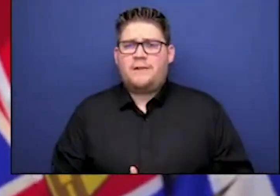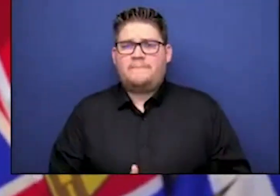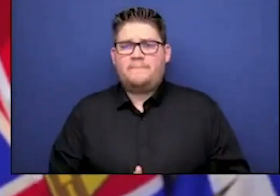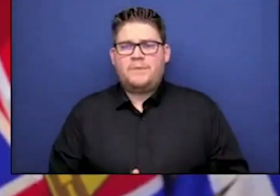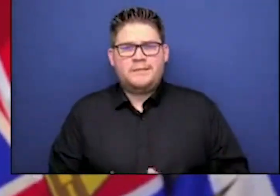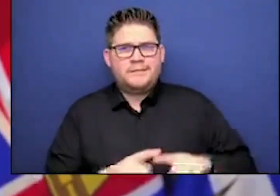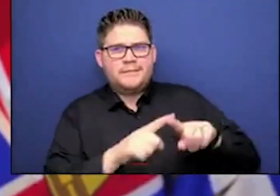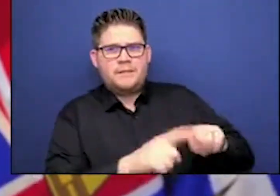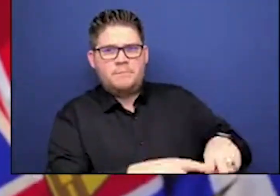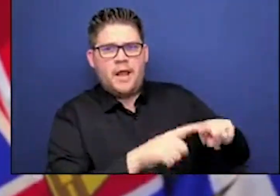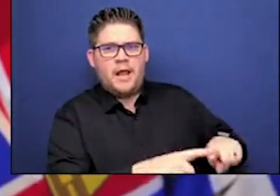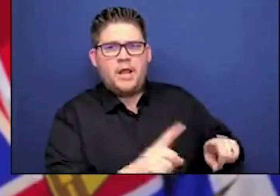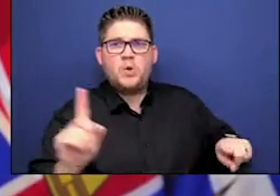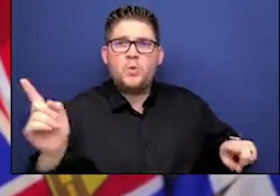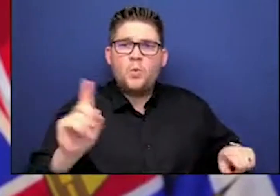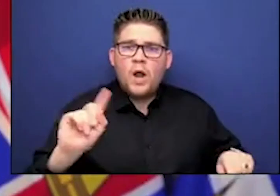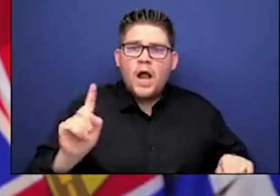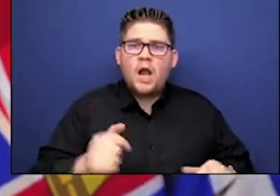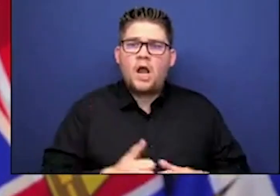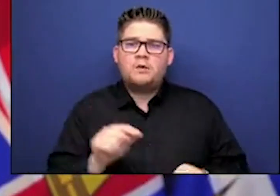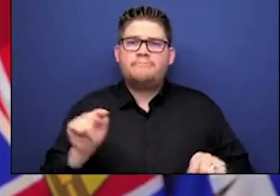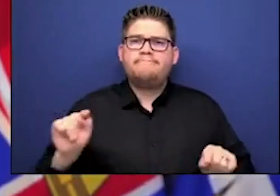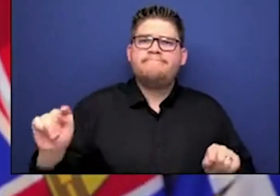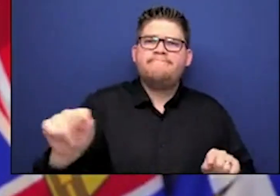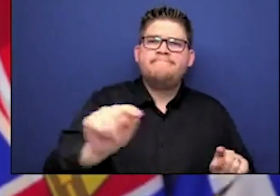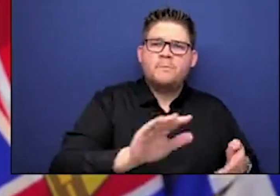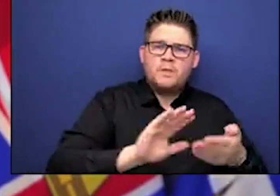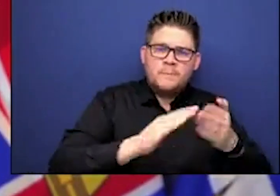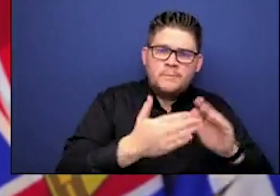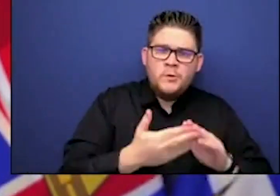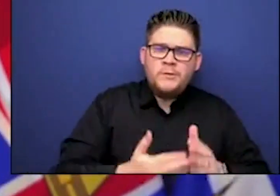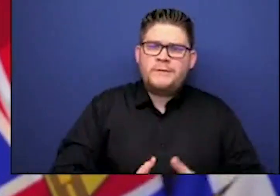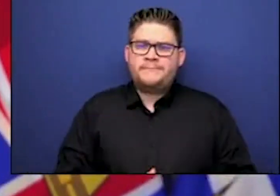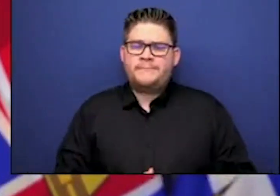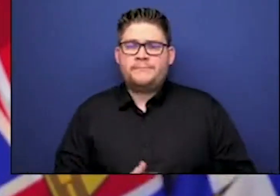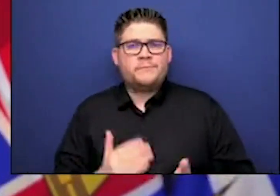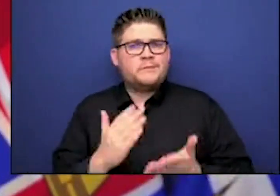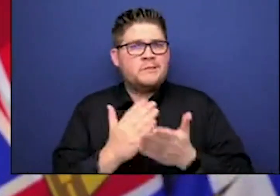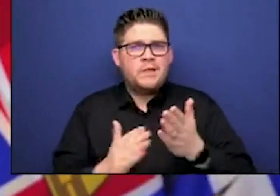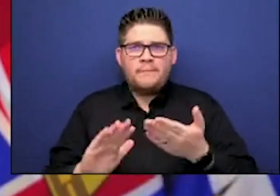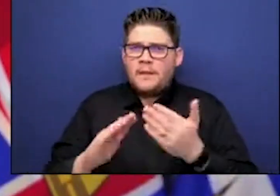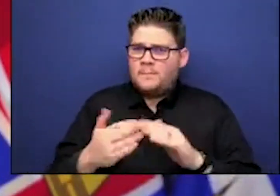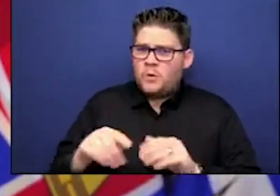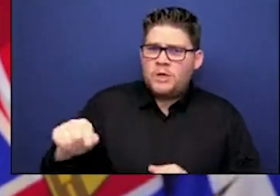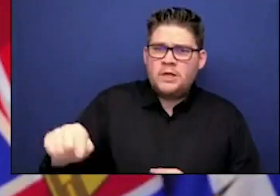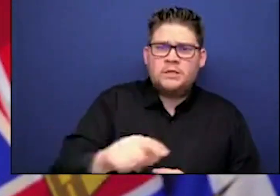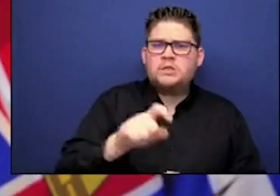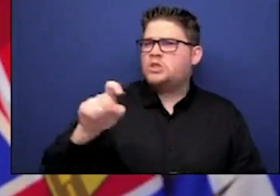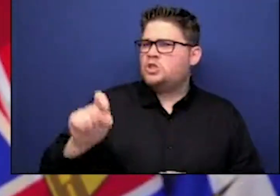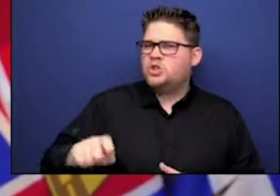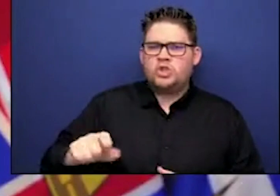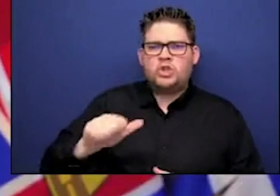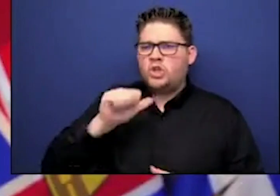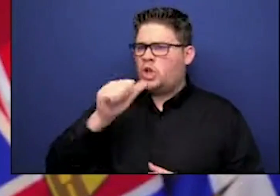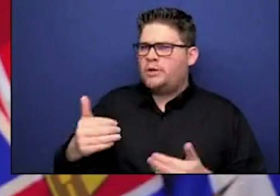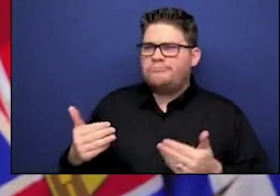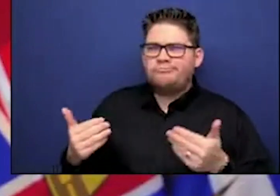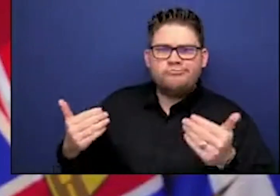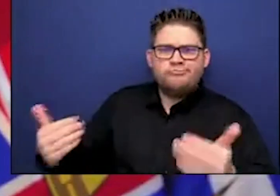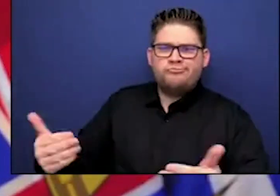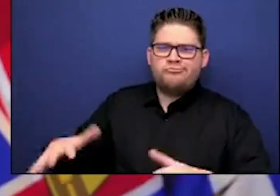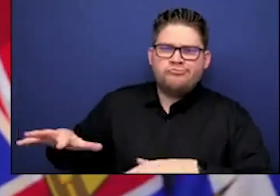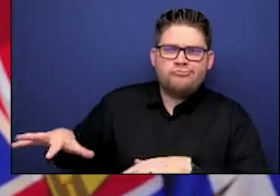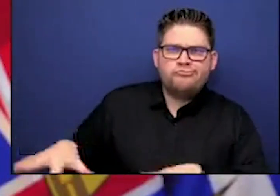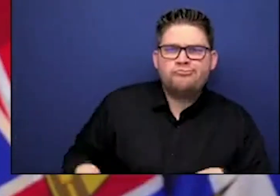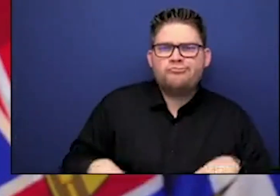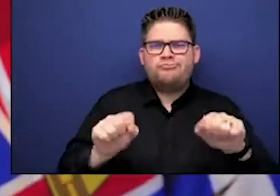in-person services. And some communities, it can be done perfectly safely. So these are the things that we are putting in place